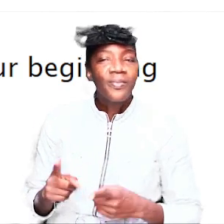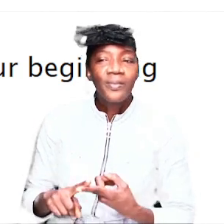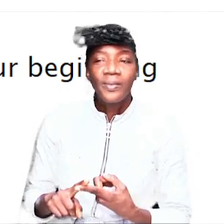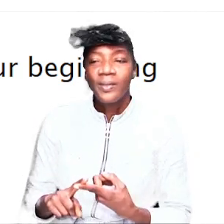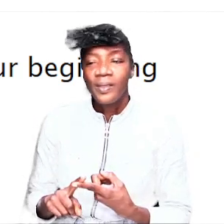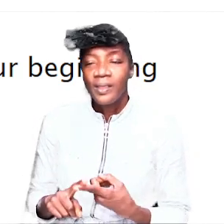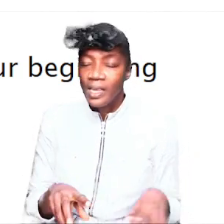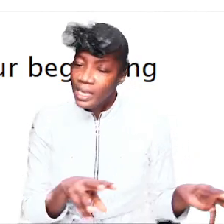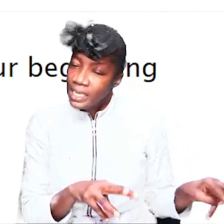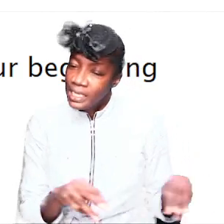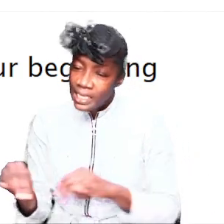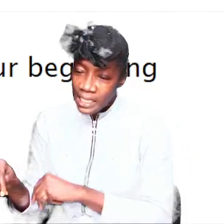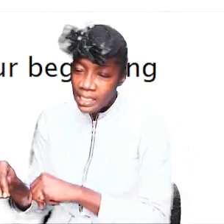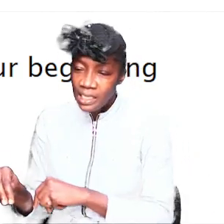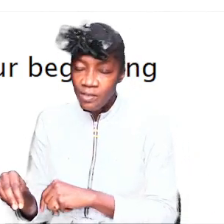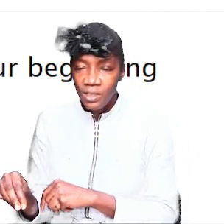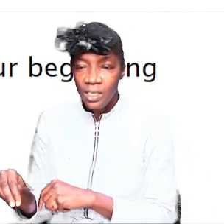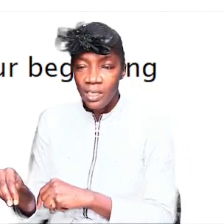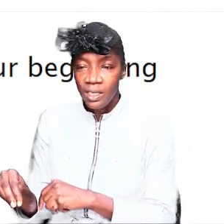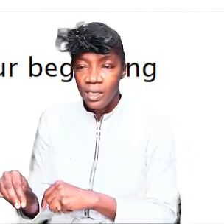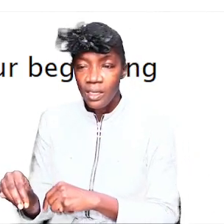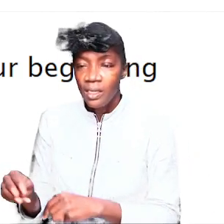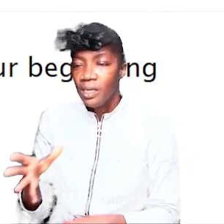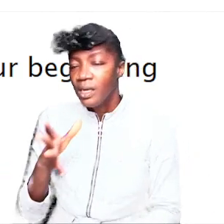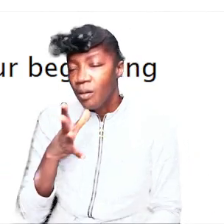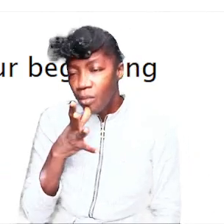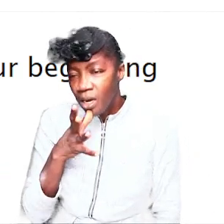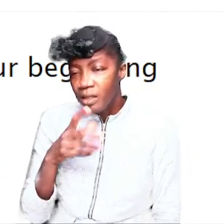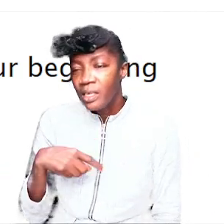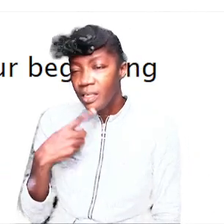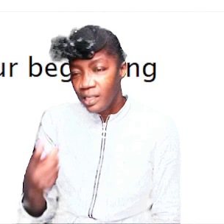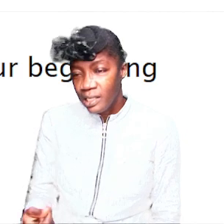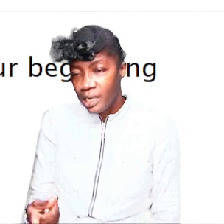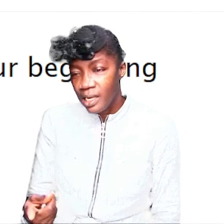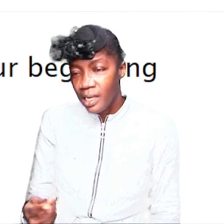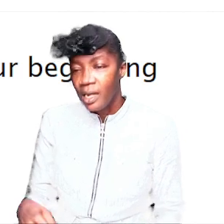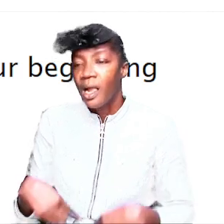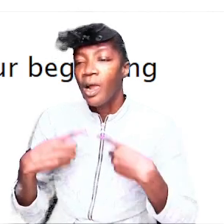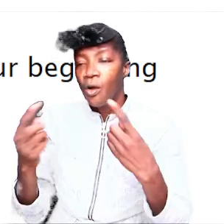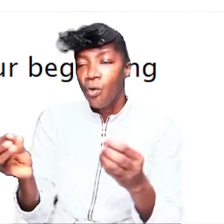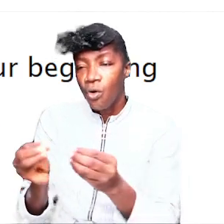upon leaving. Her mother told her, go with God.